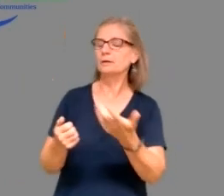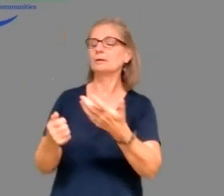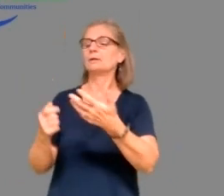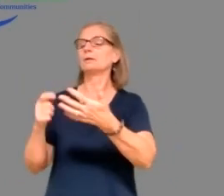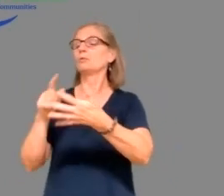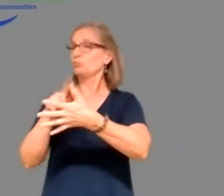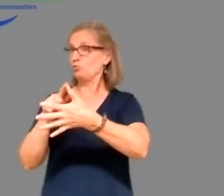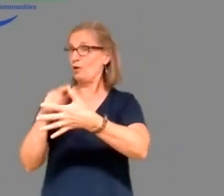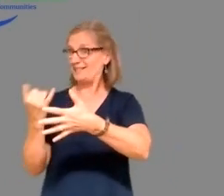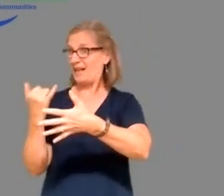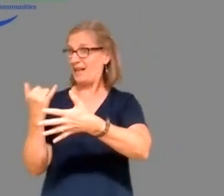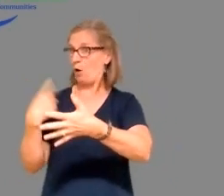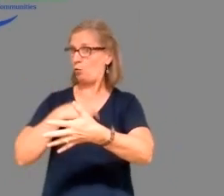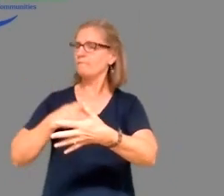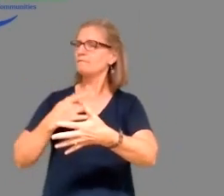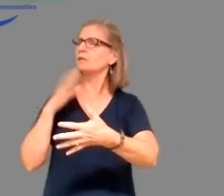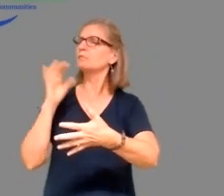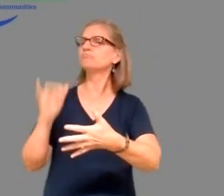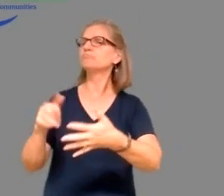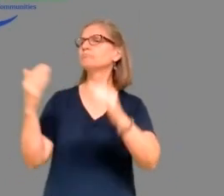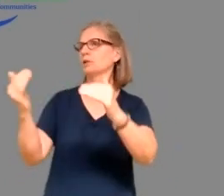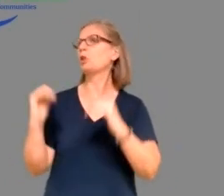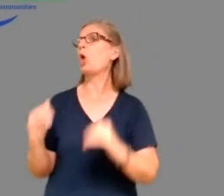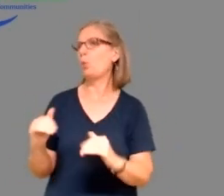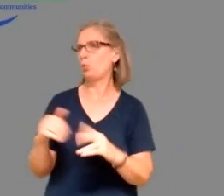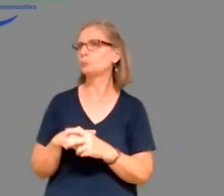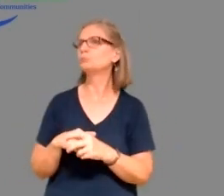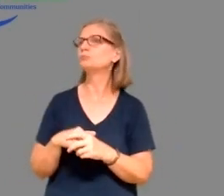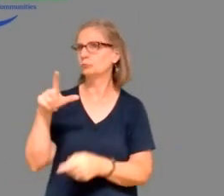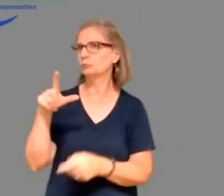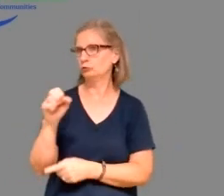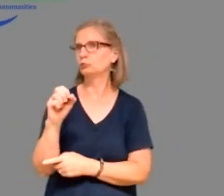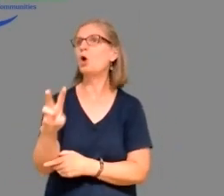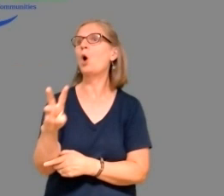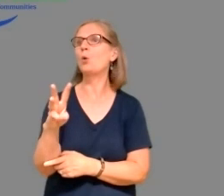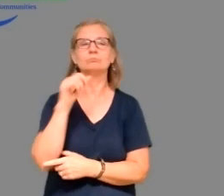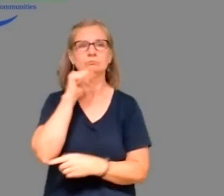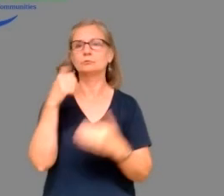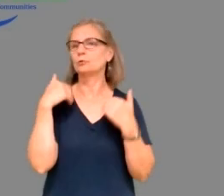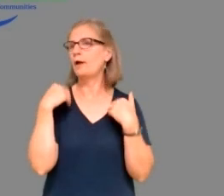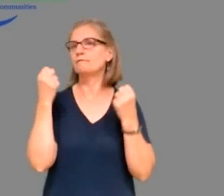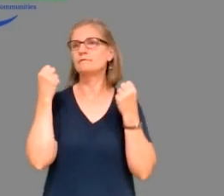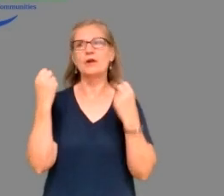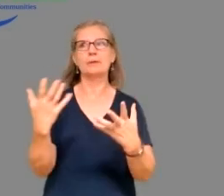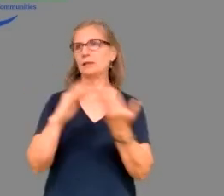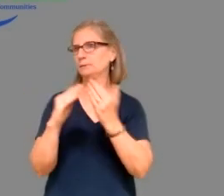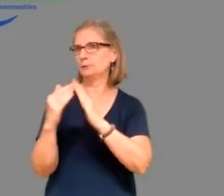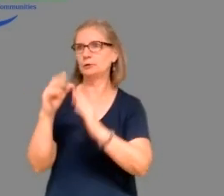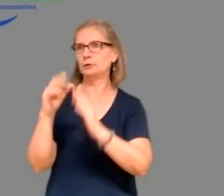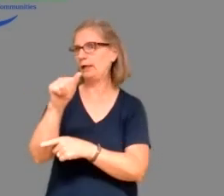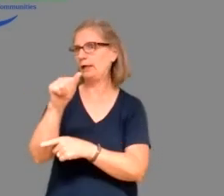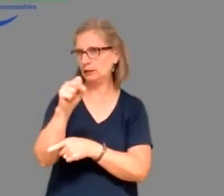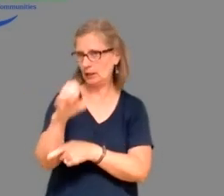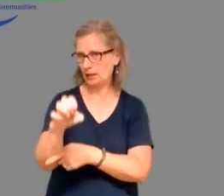very many community cases. Yeah. So, and in addition to prevalence, we would then